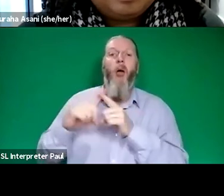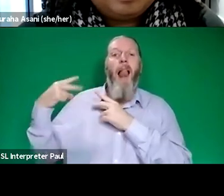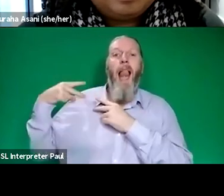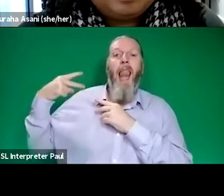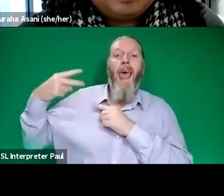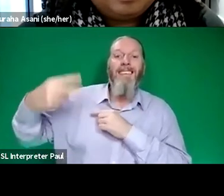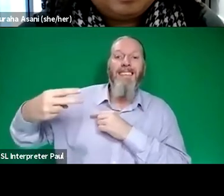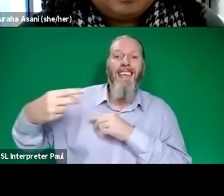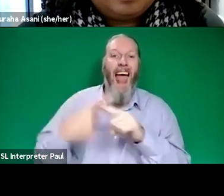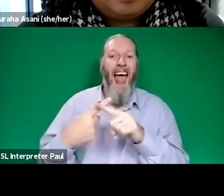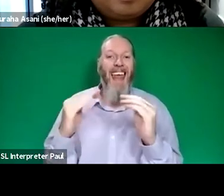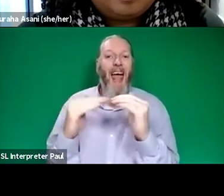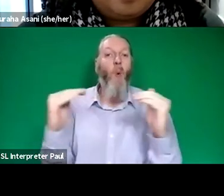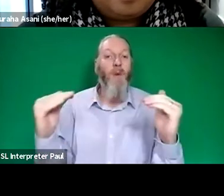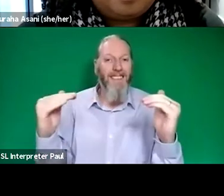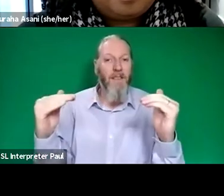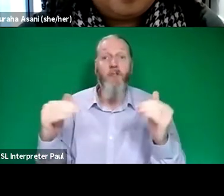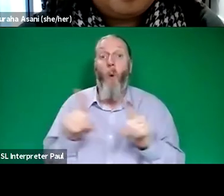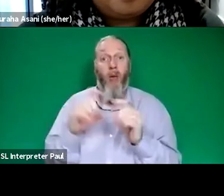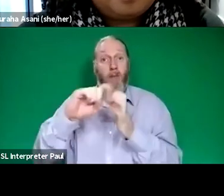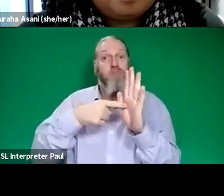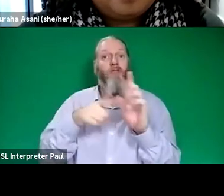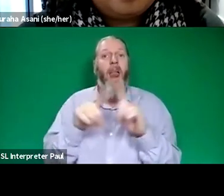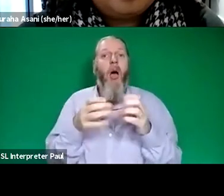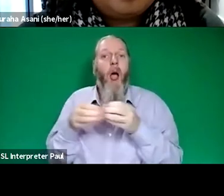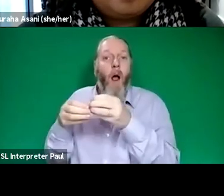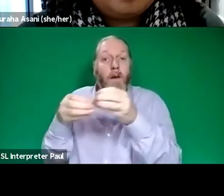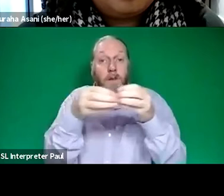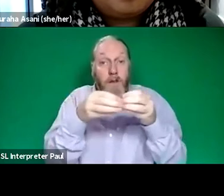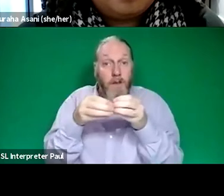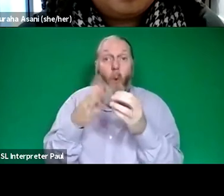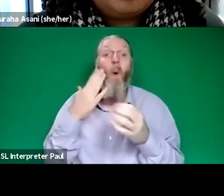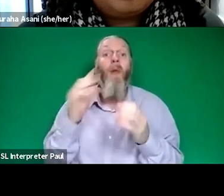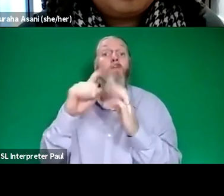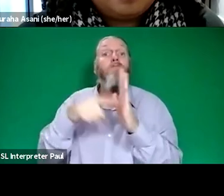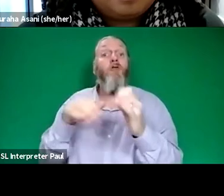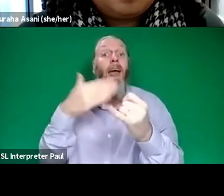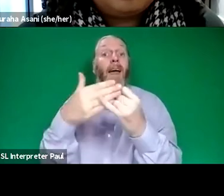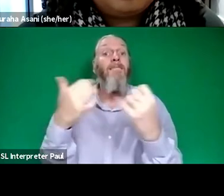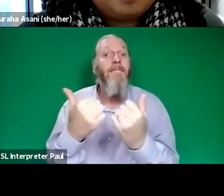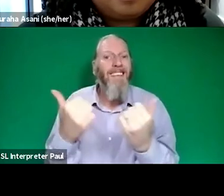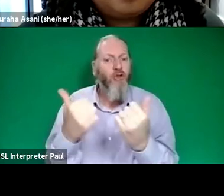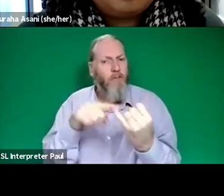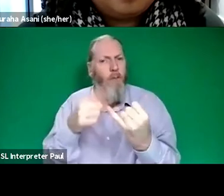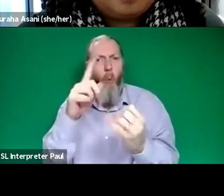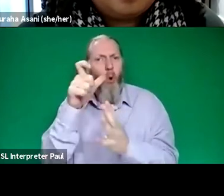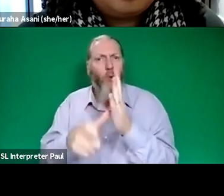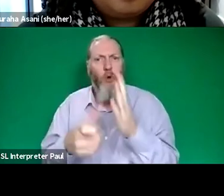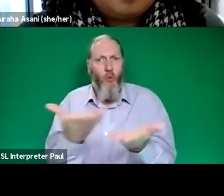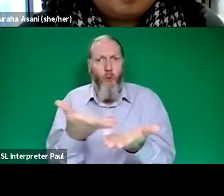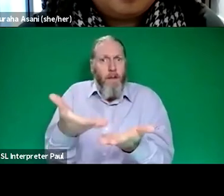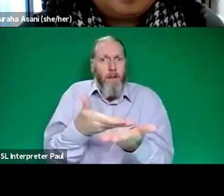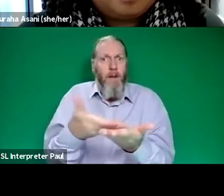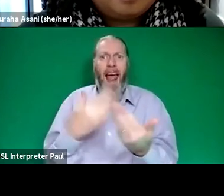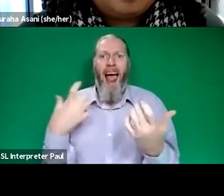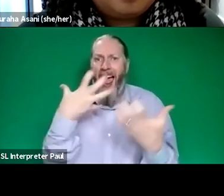complex as Clusters, what happens at the end of that? How do we transfer equity to those who want it or to those who need it? And how do we decide who those people